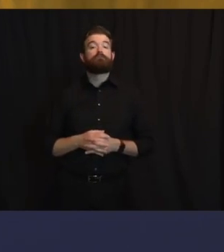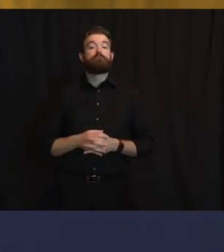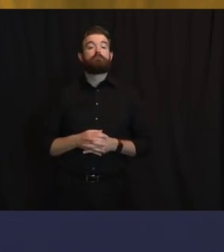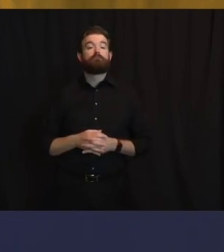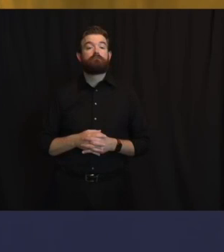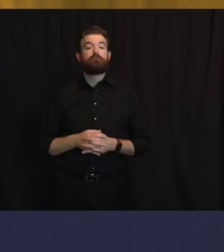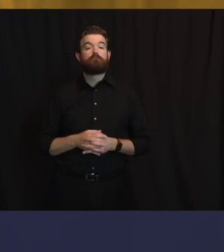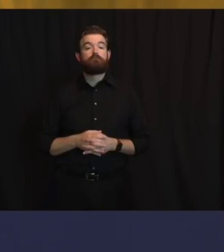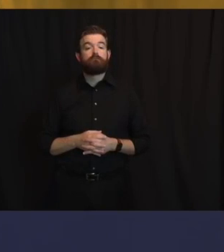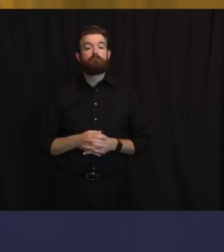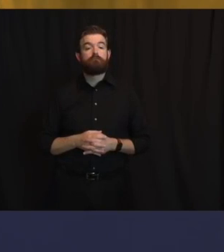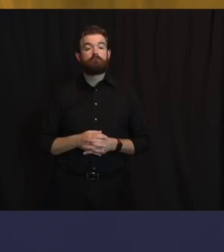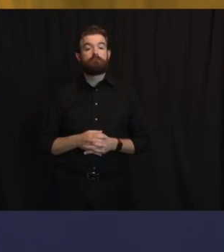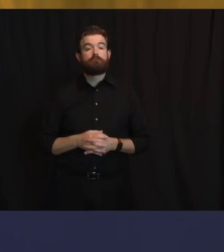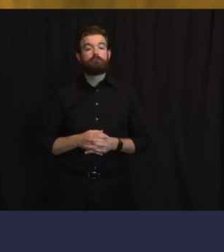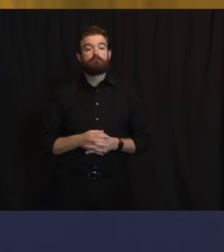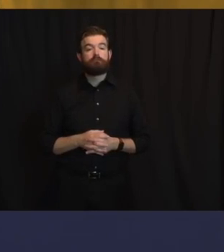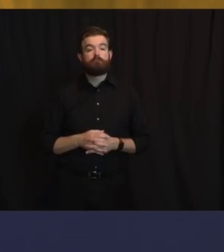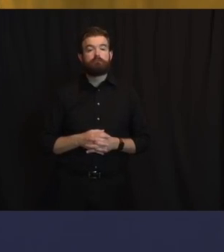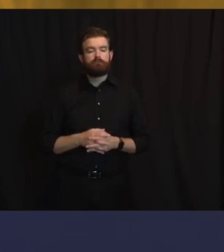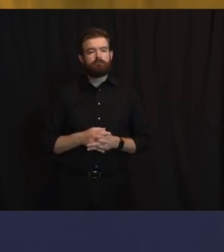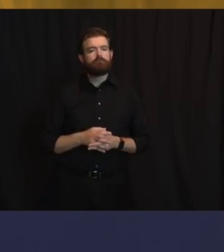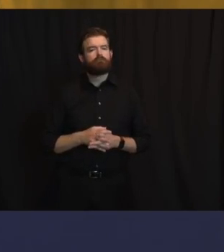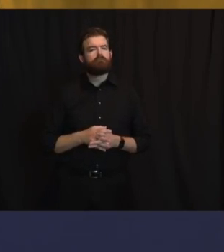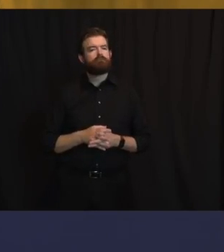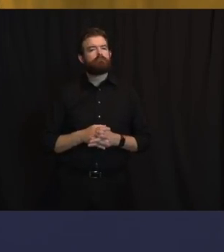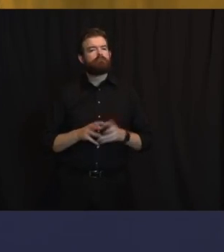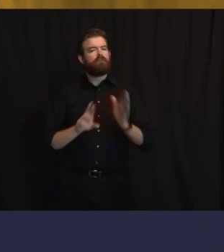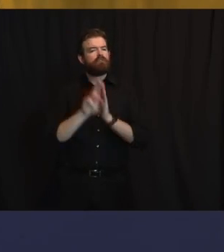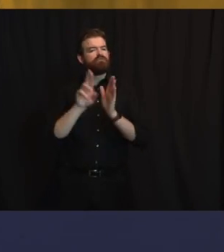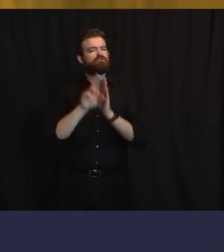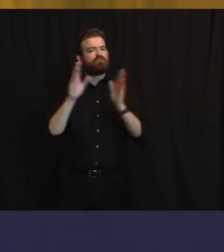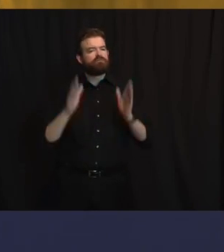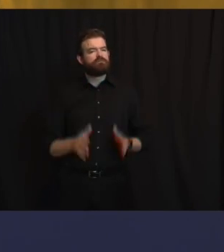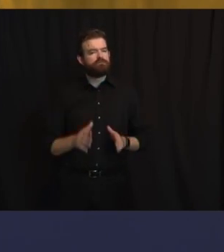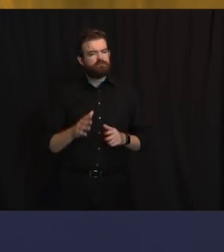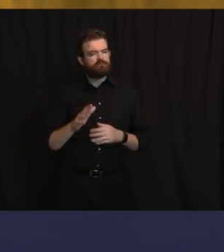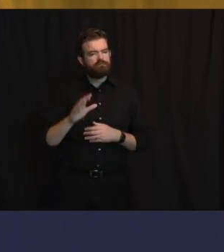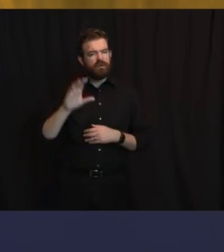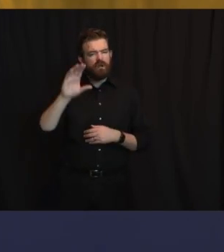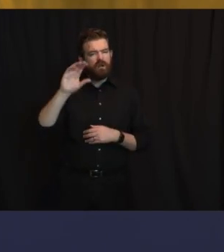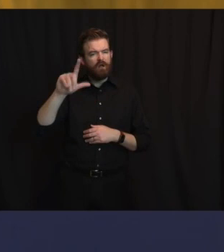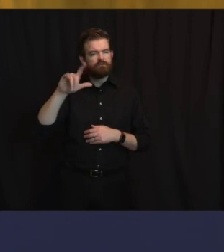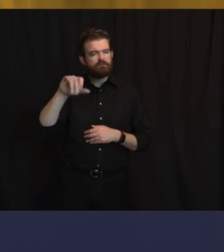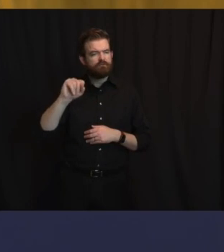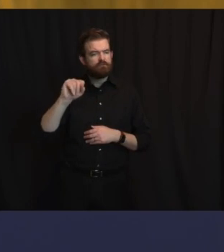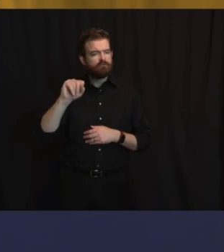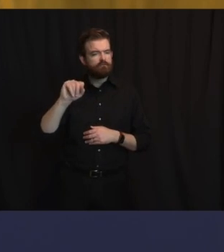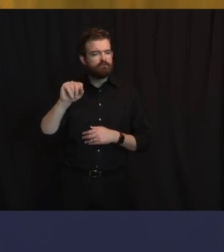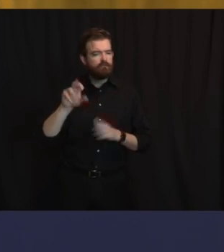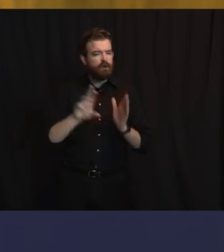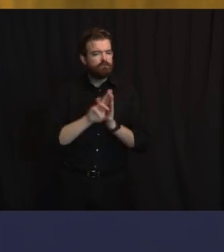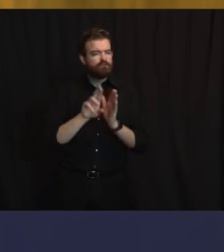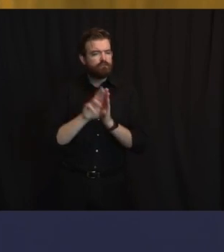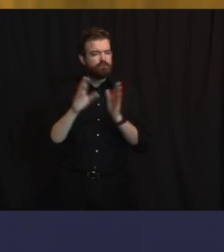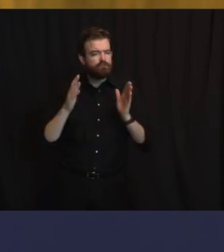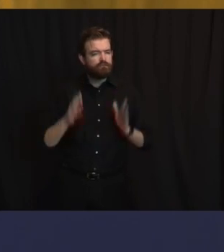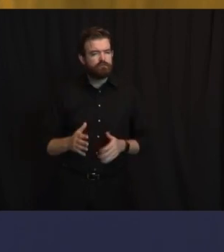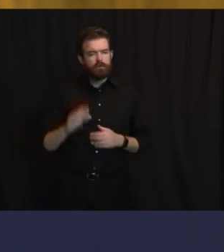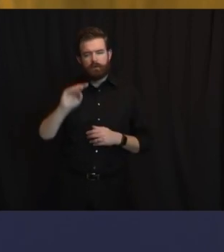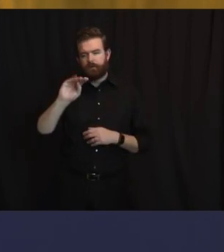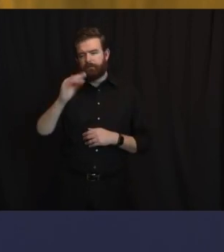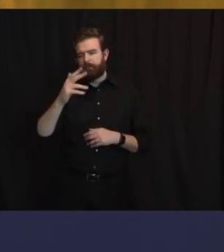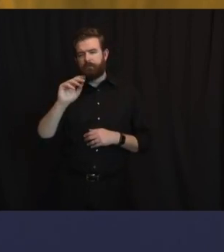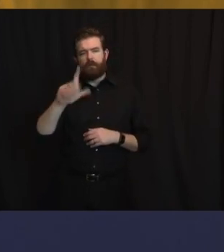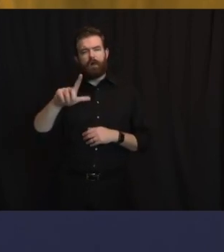me, astronaut Michael Collins died, age of 90. You know him? He's from Marco. Yeah, I used to have a place next door.